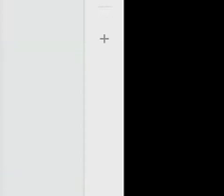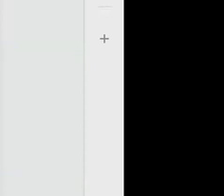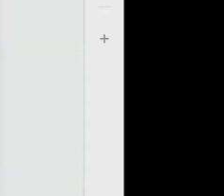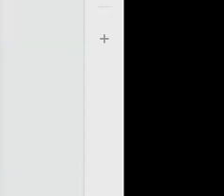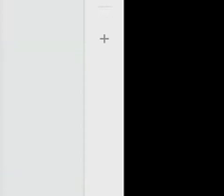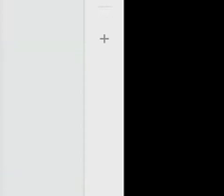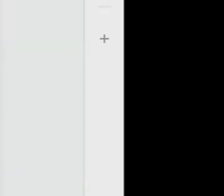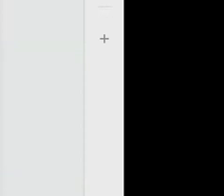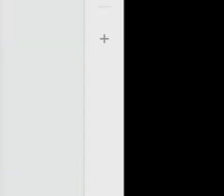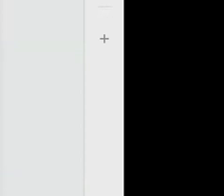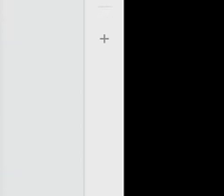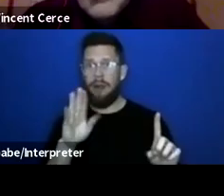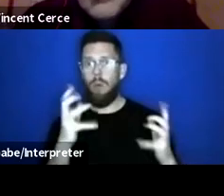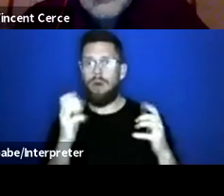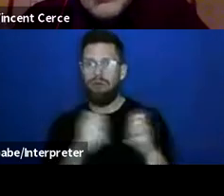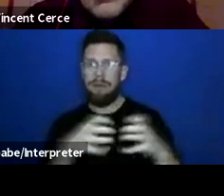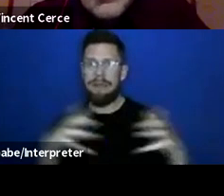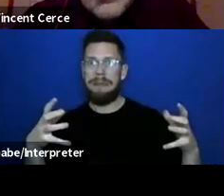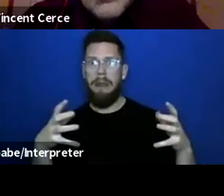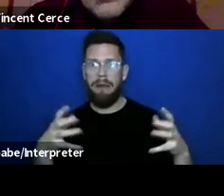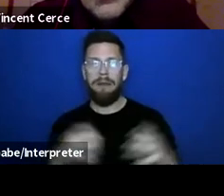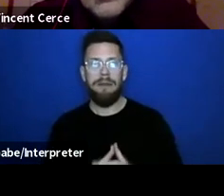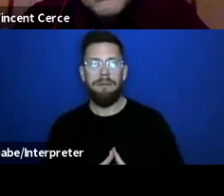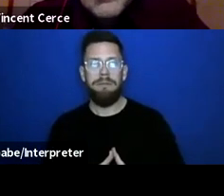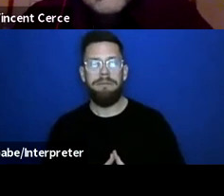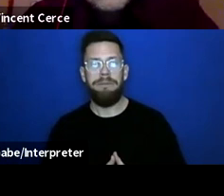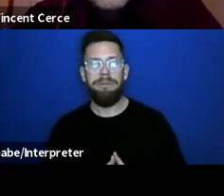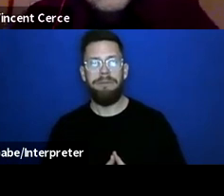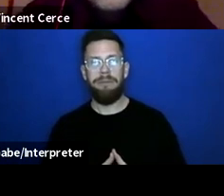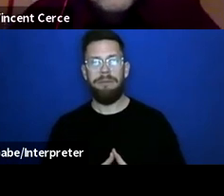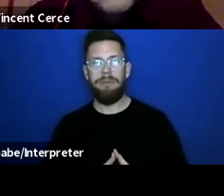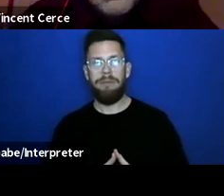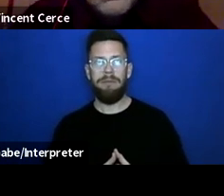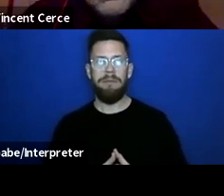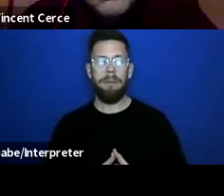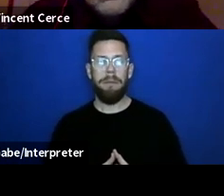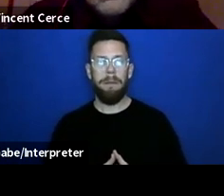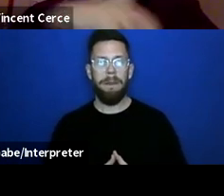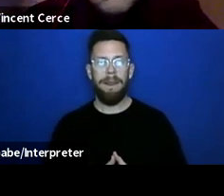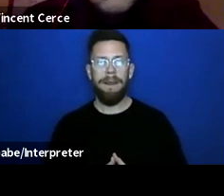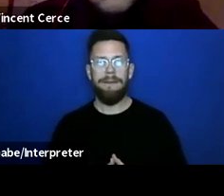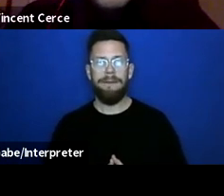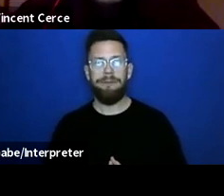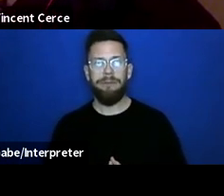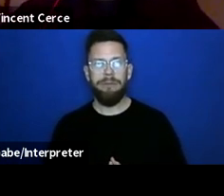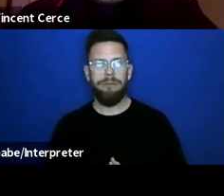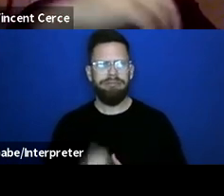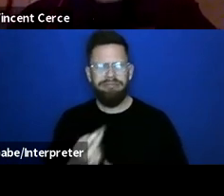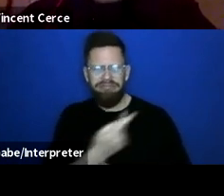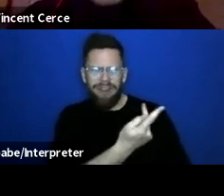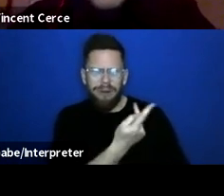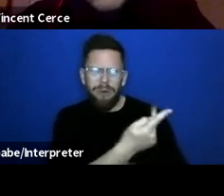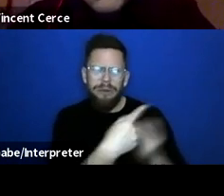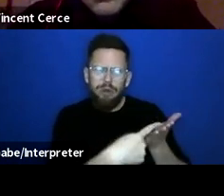kind of broaden the whole scope of the project. And I know that, you know, him and I batted around some ideas about how we can do that.